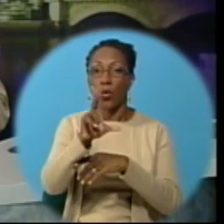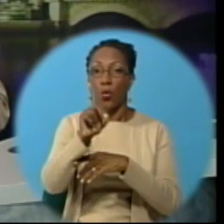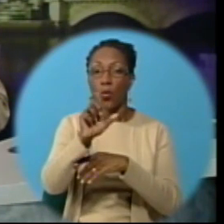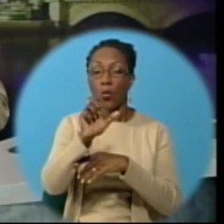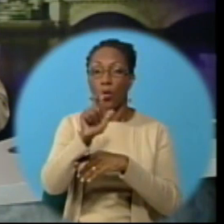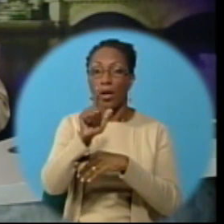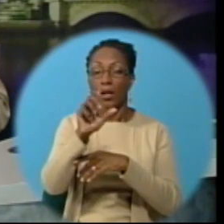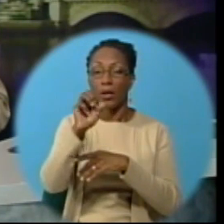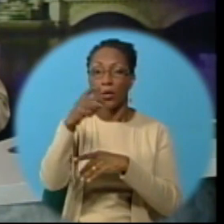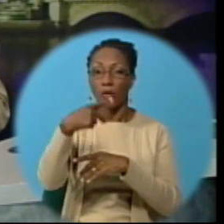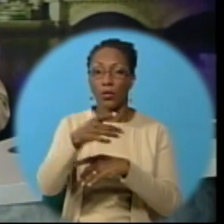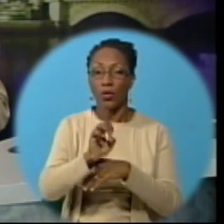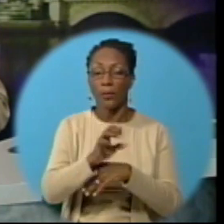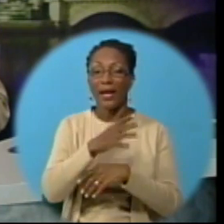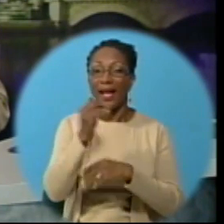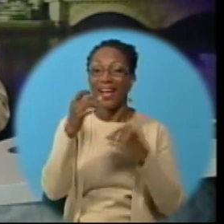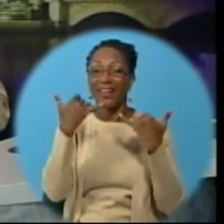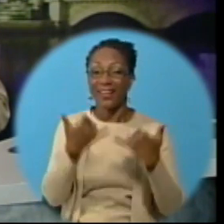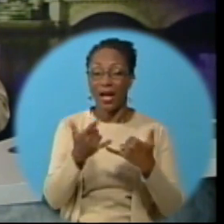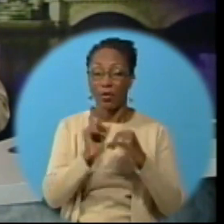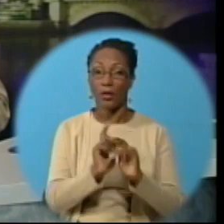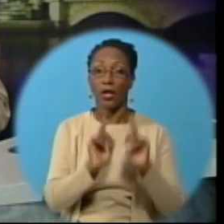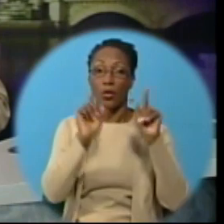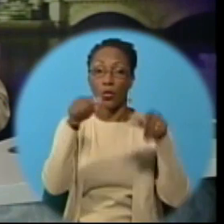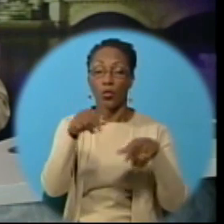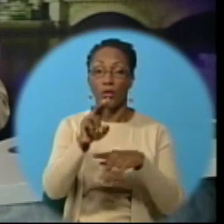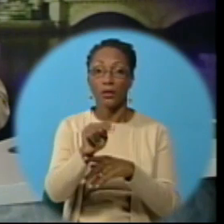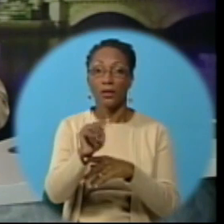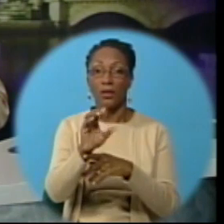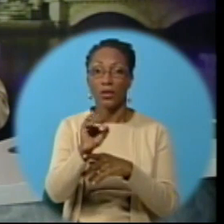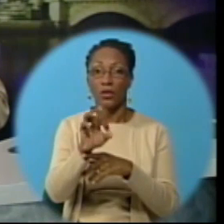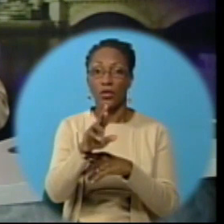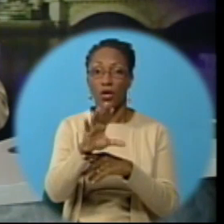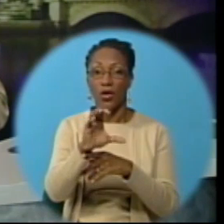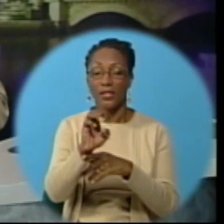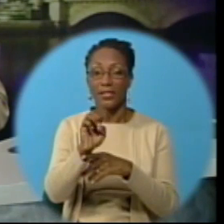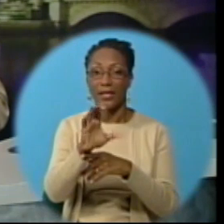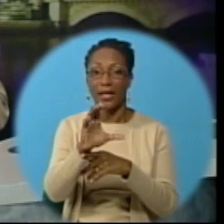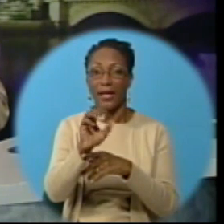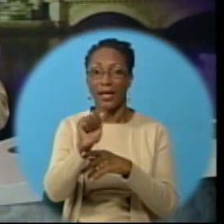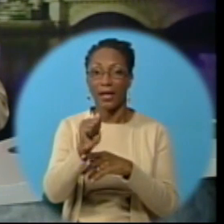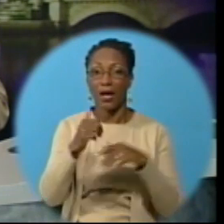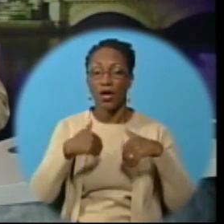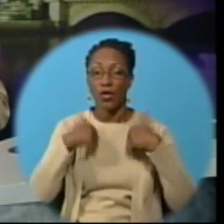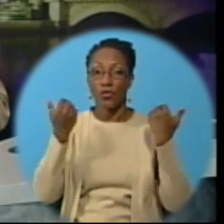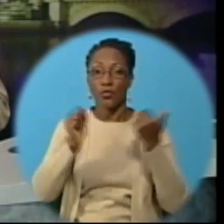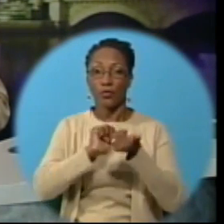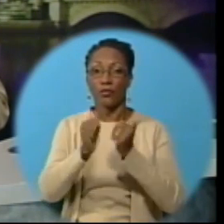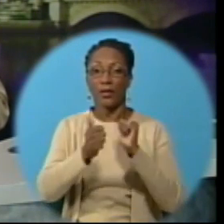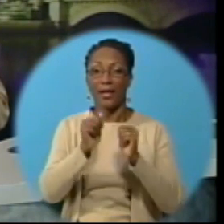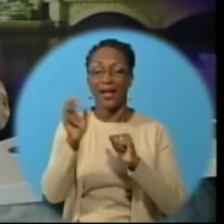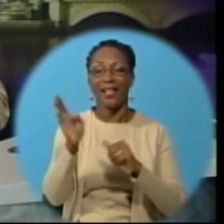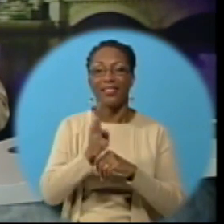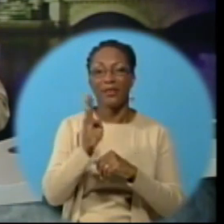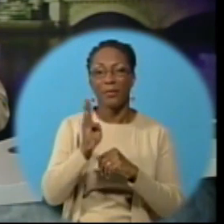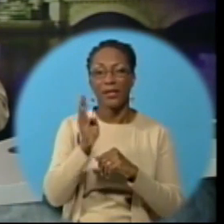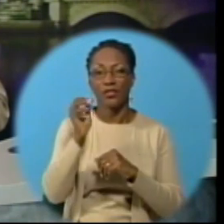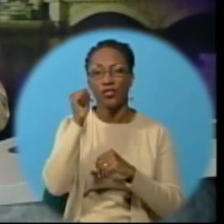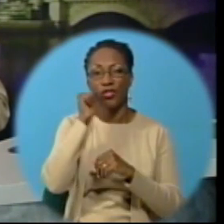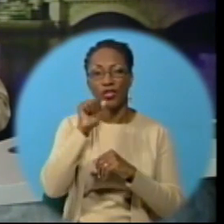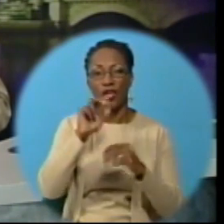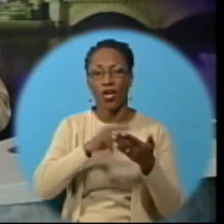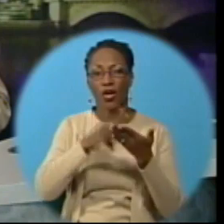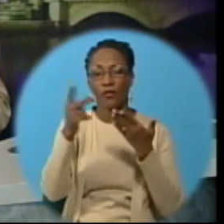gained automatic berths in the NORCECA juniors and youth tournaments. Unfortunately, the Bajan girls failed in their final against